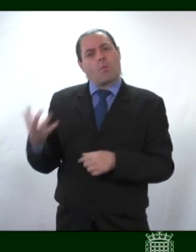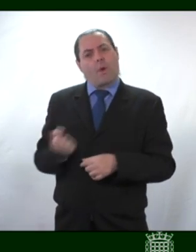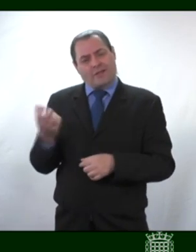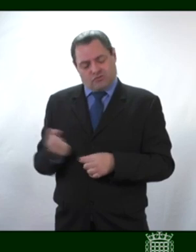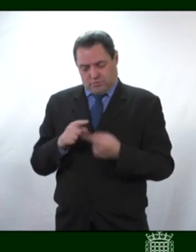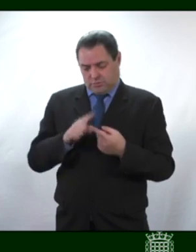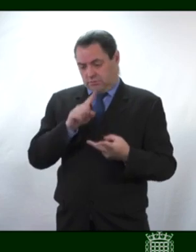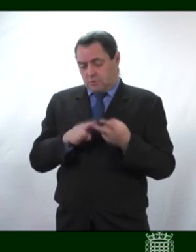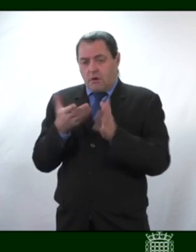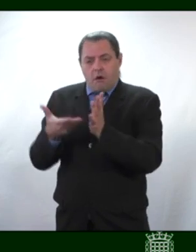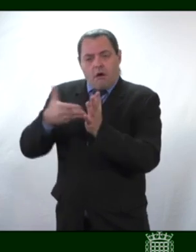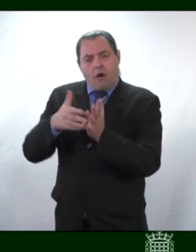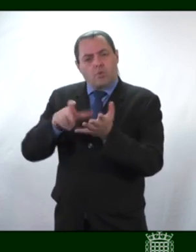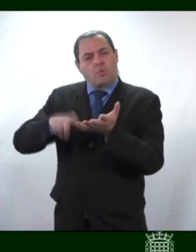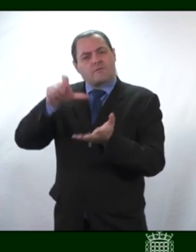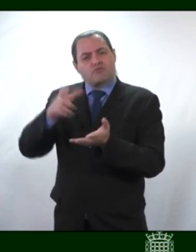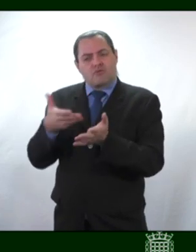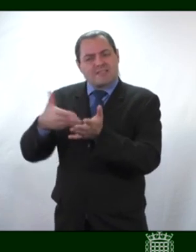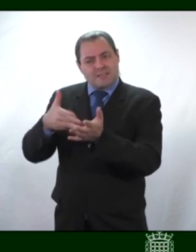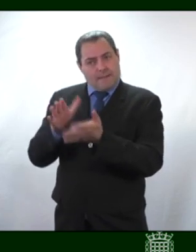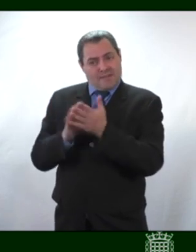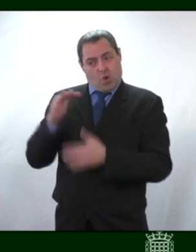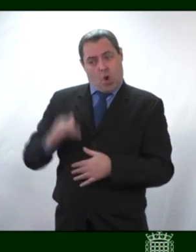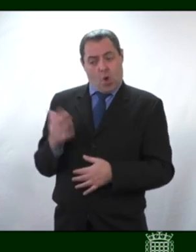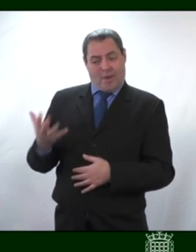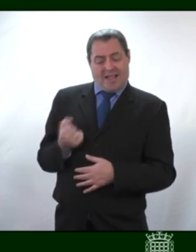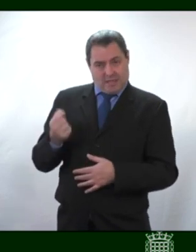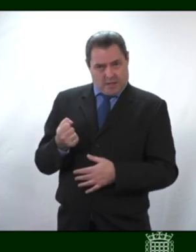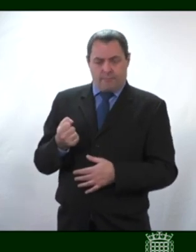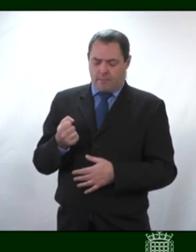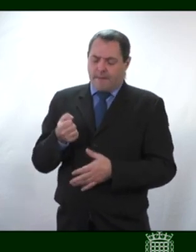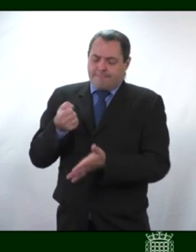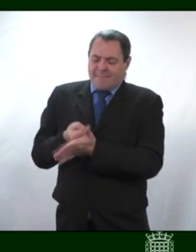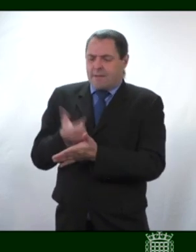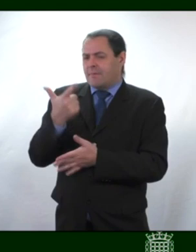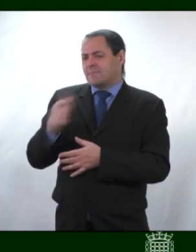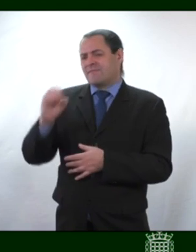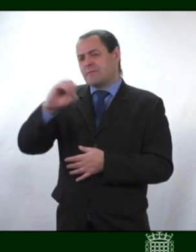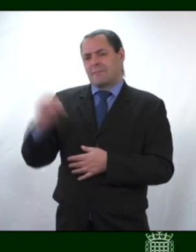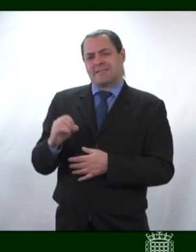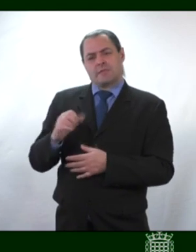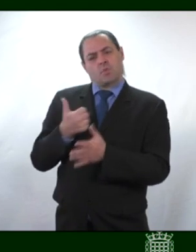universal credit, those on low incomes will receive at least 70%